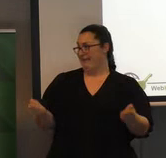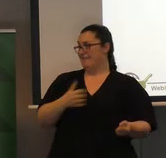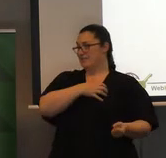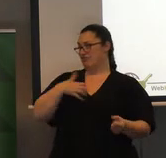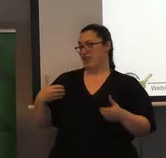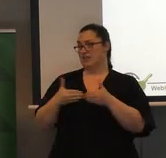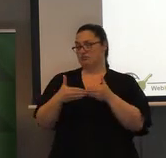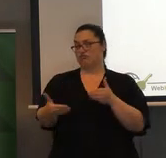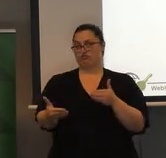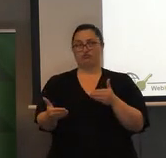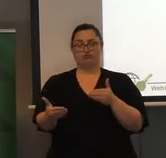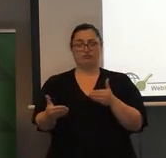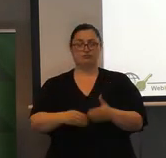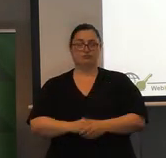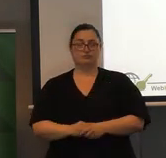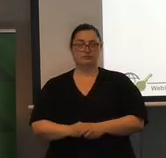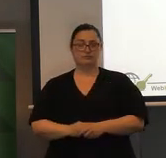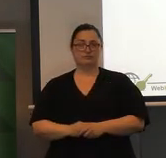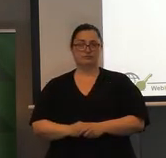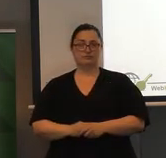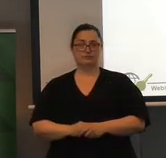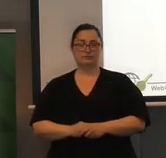challenges ahead of you, and nobody can deny that.